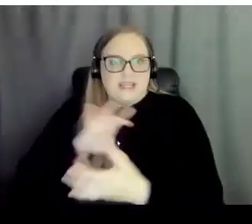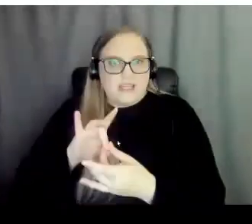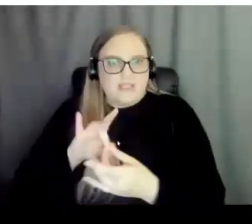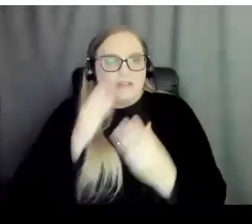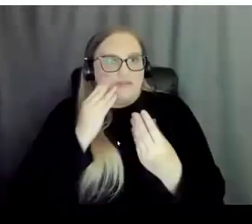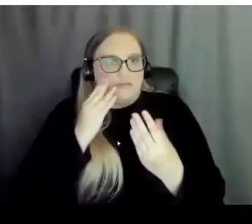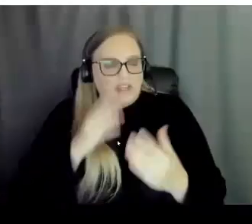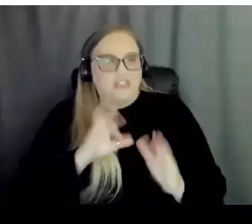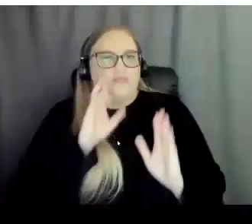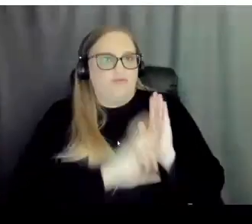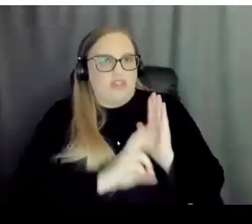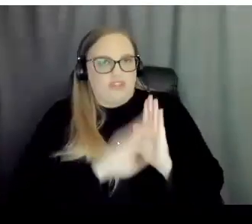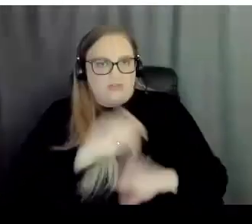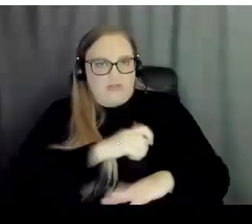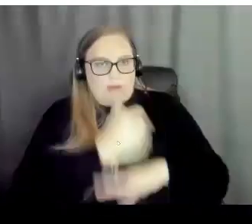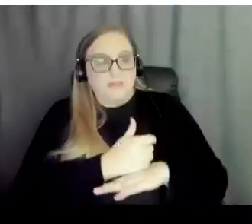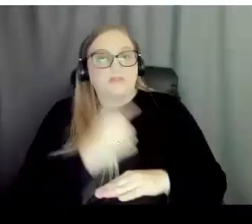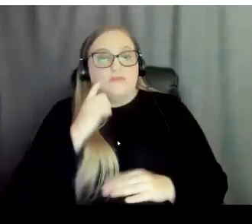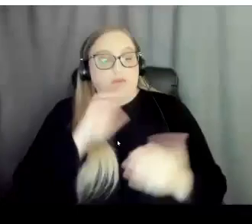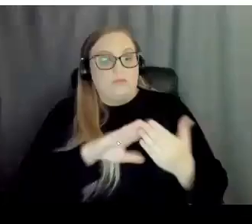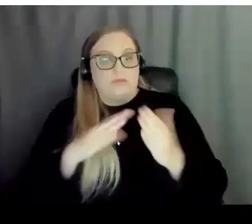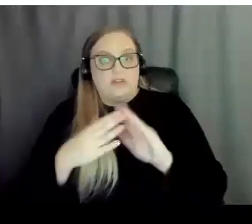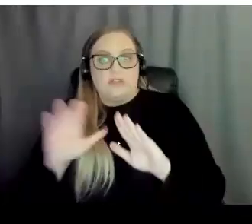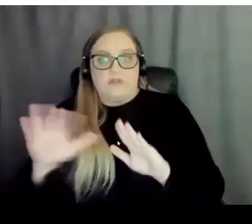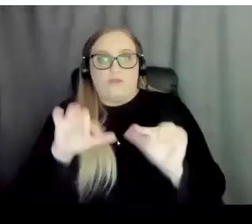hubs for the communities or groups that they engage with.